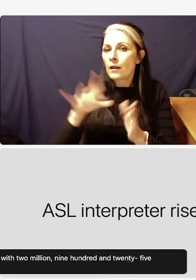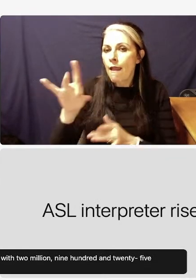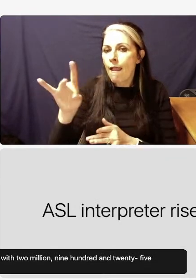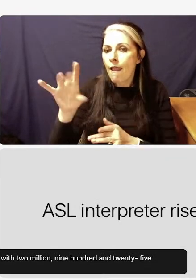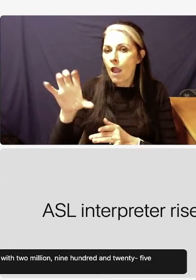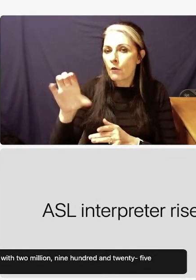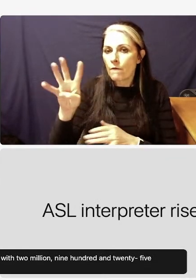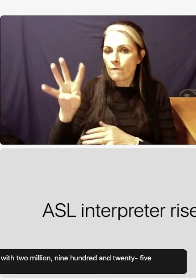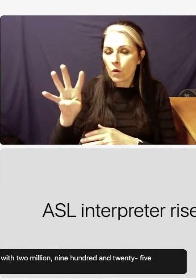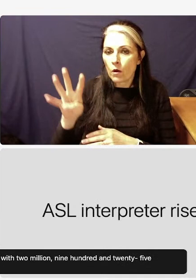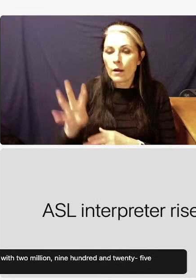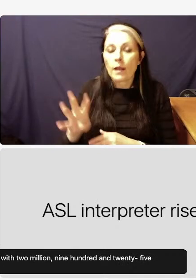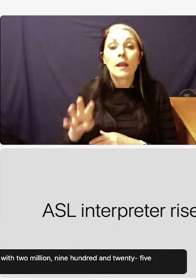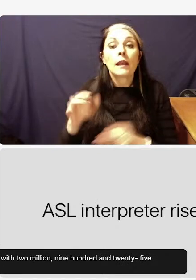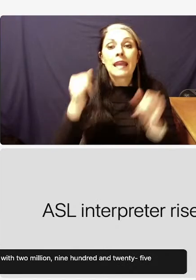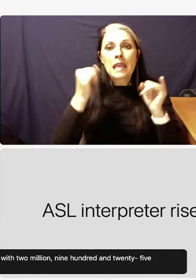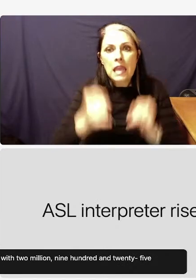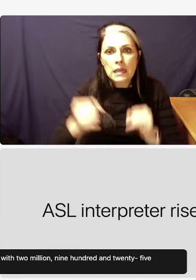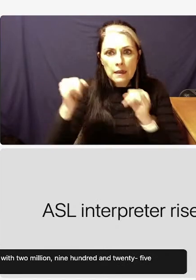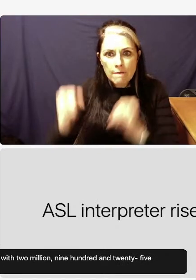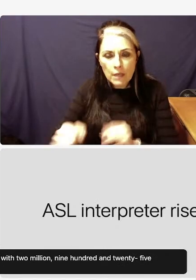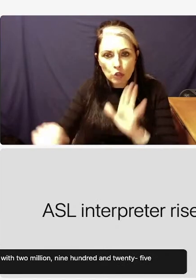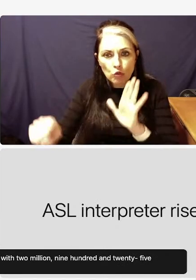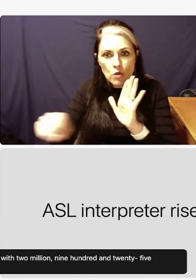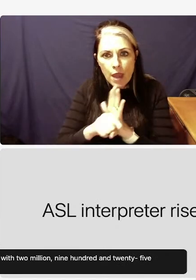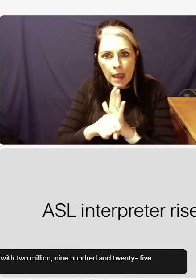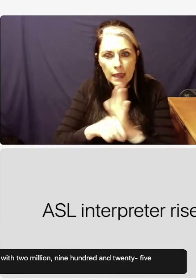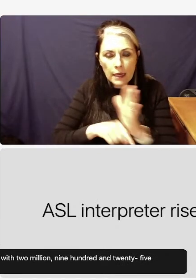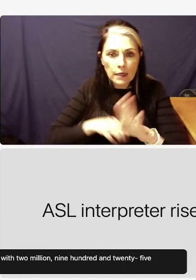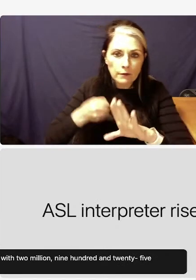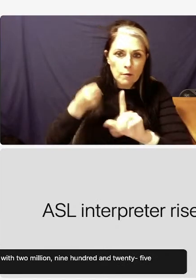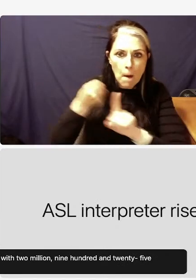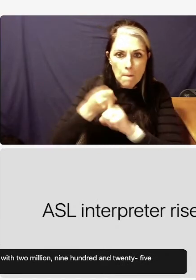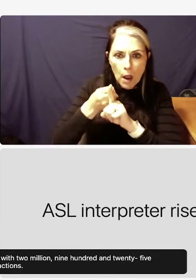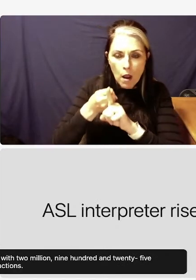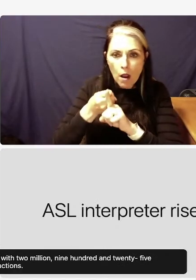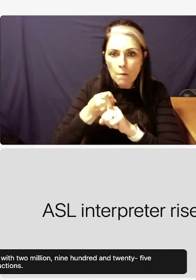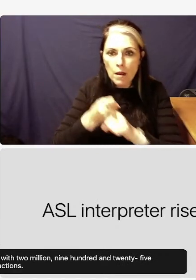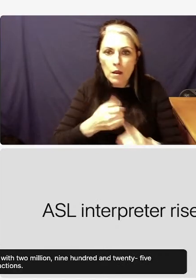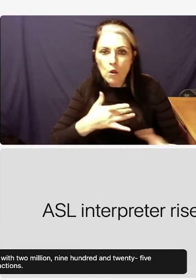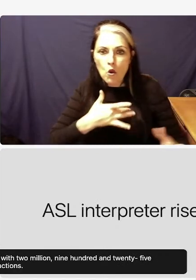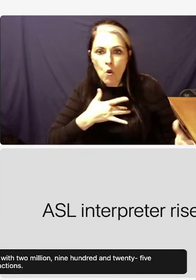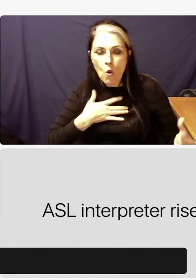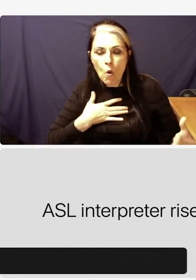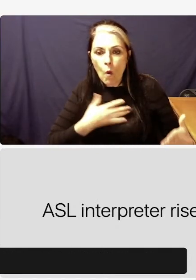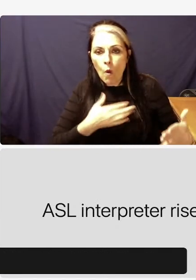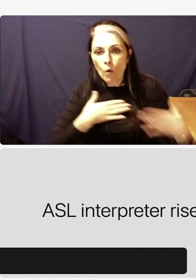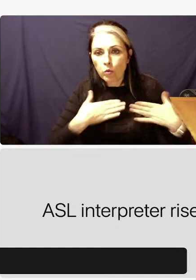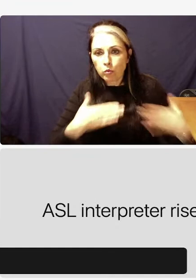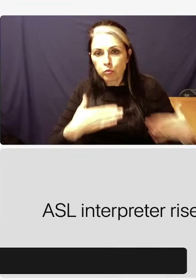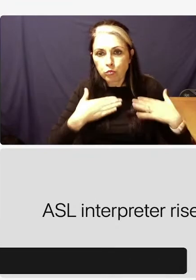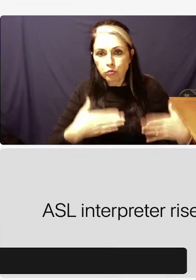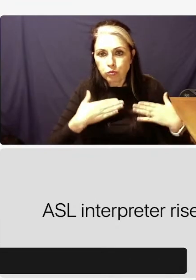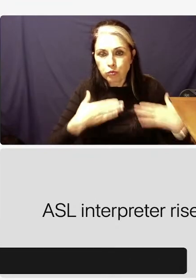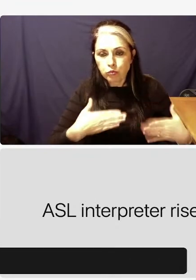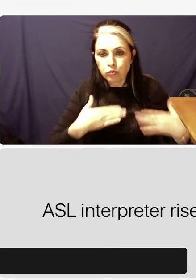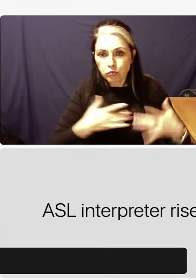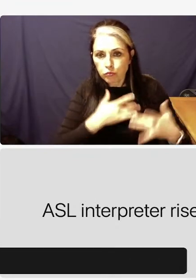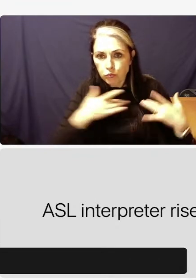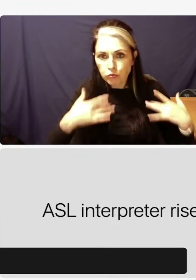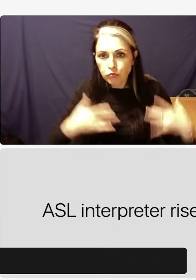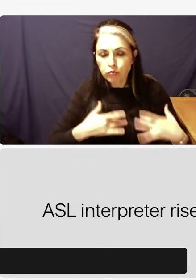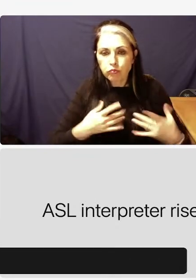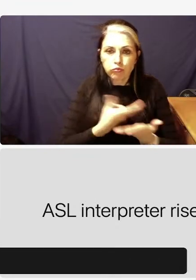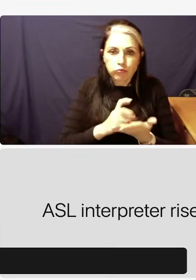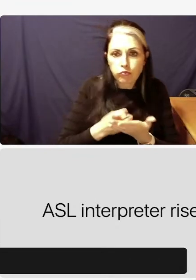reported of these adverse reactions reactions include respiratory complications cardiac issues seizures and